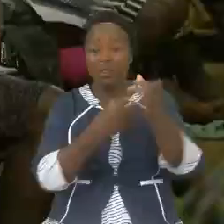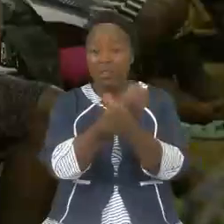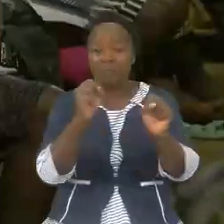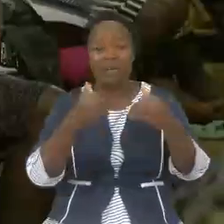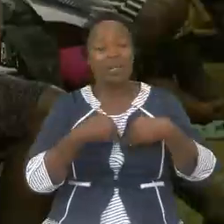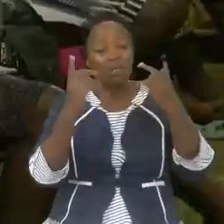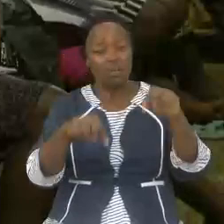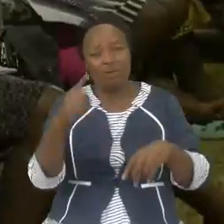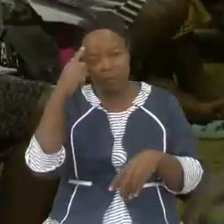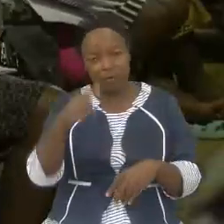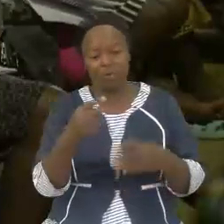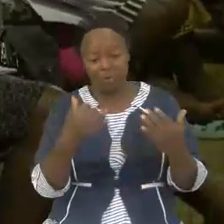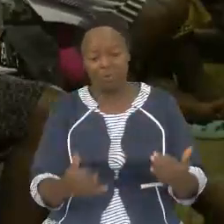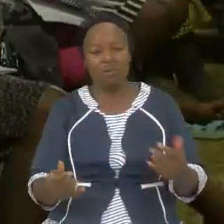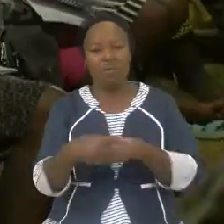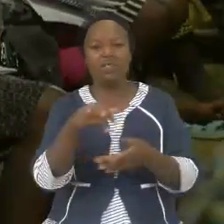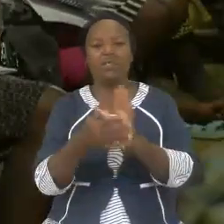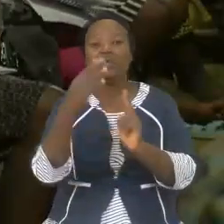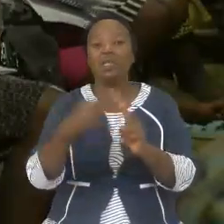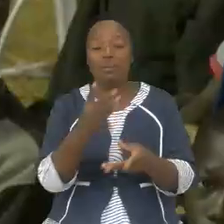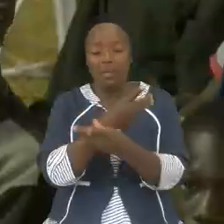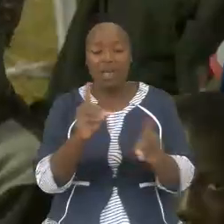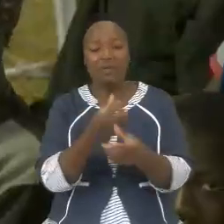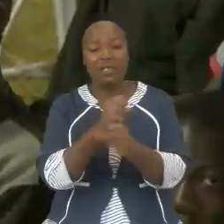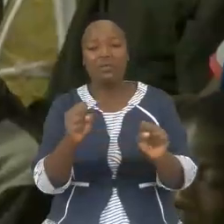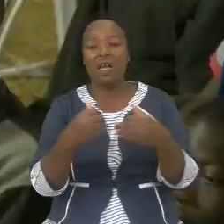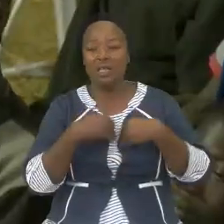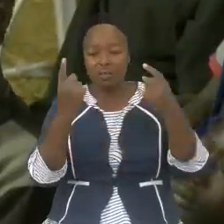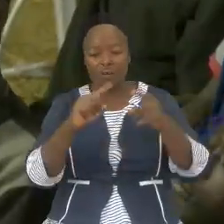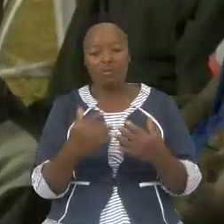today. Deliverance, salvation has come for you today.